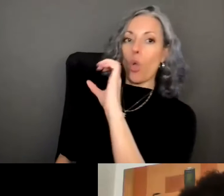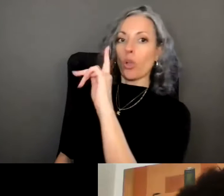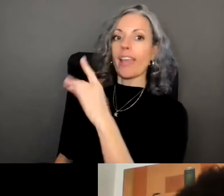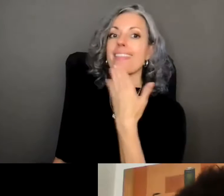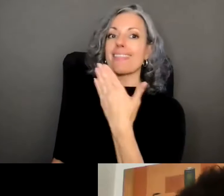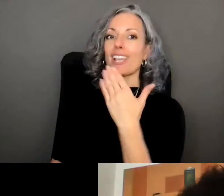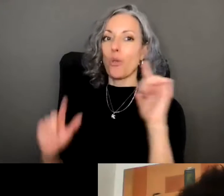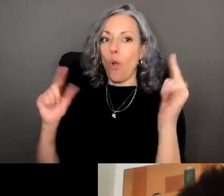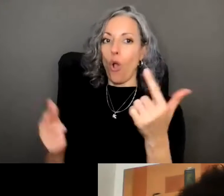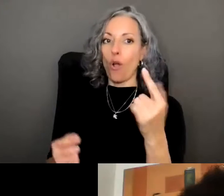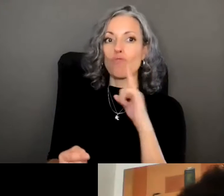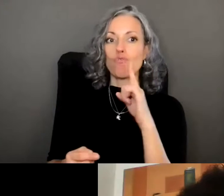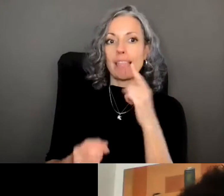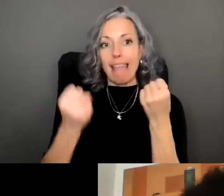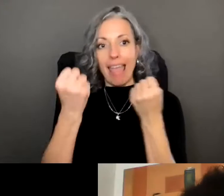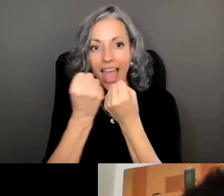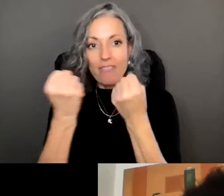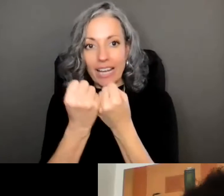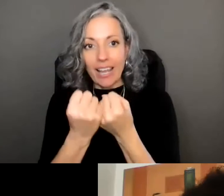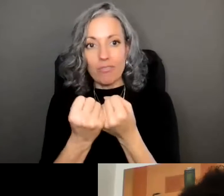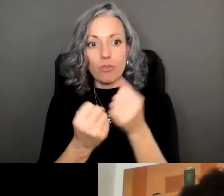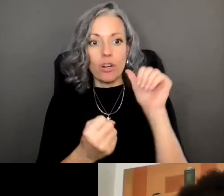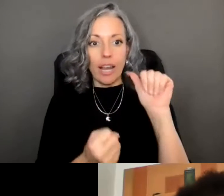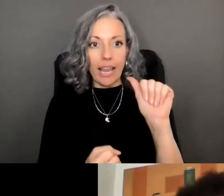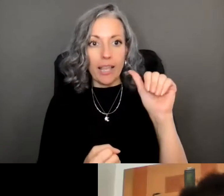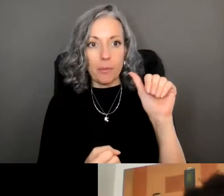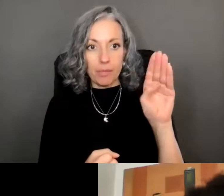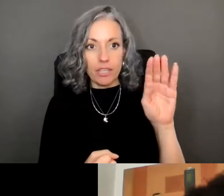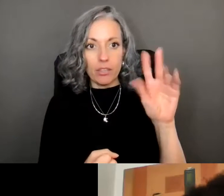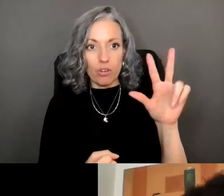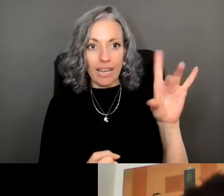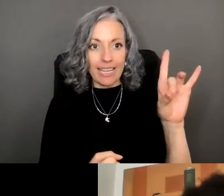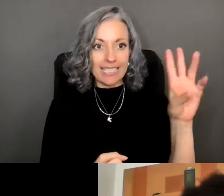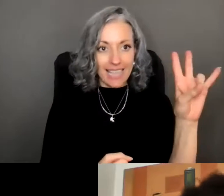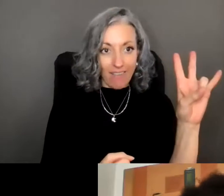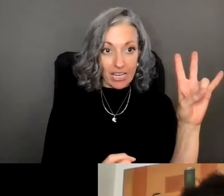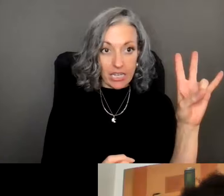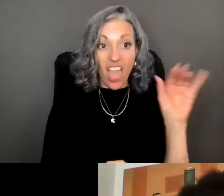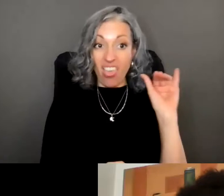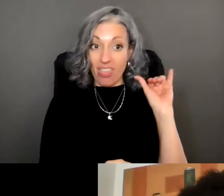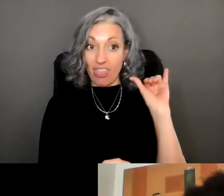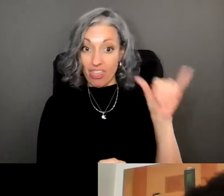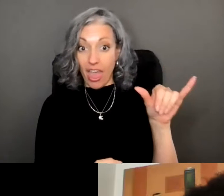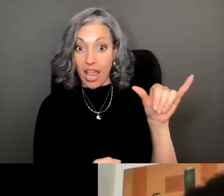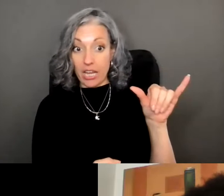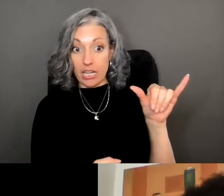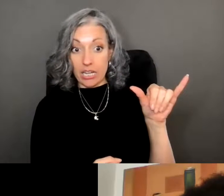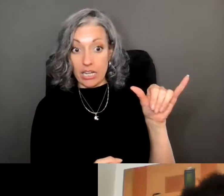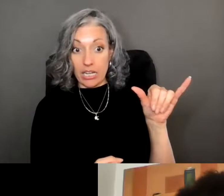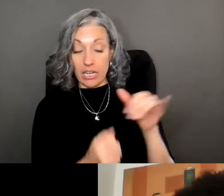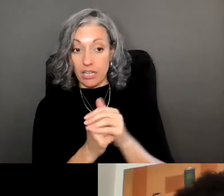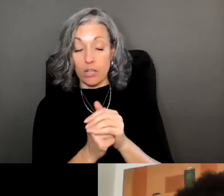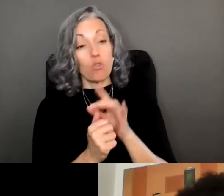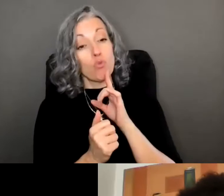Thank you guys for really advocating for AB 387. That term time,